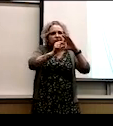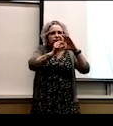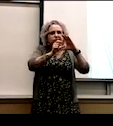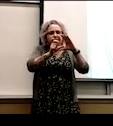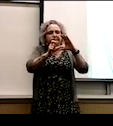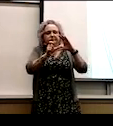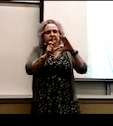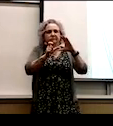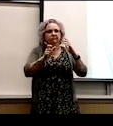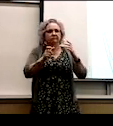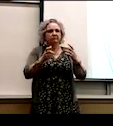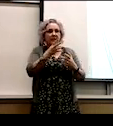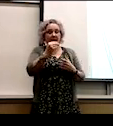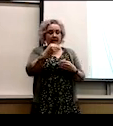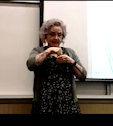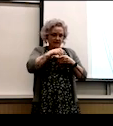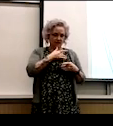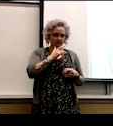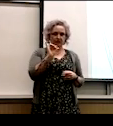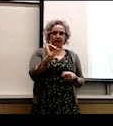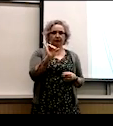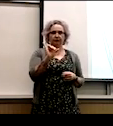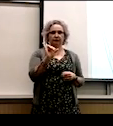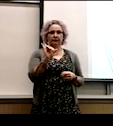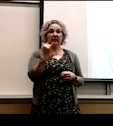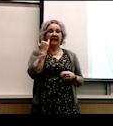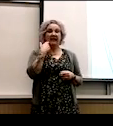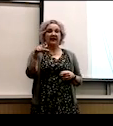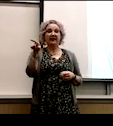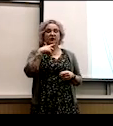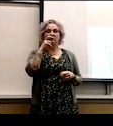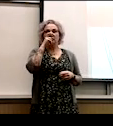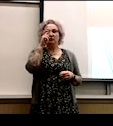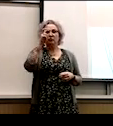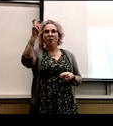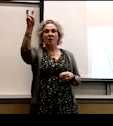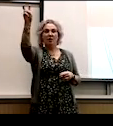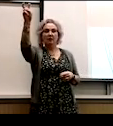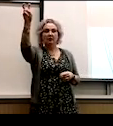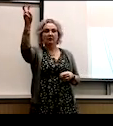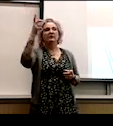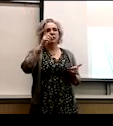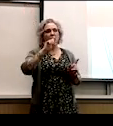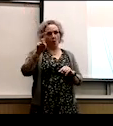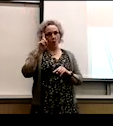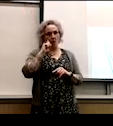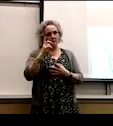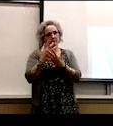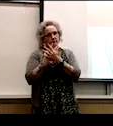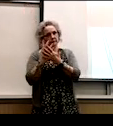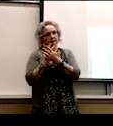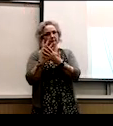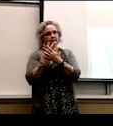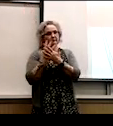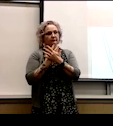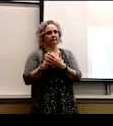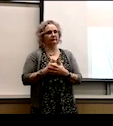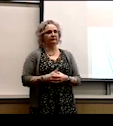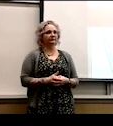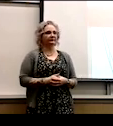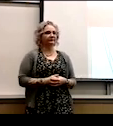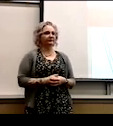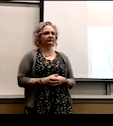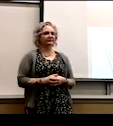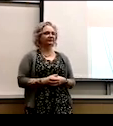So if you snore, go get screened. Okay. So people with